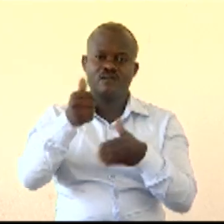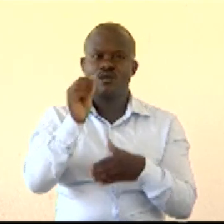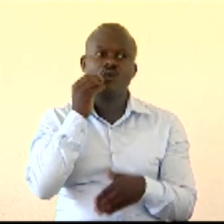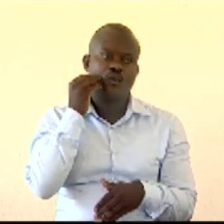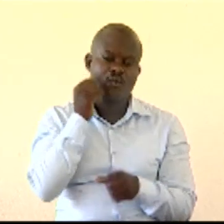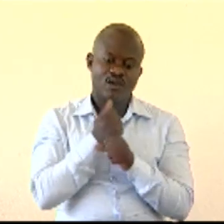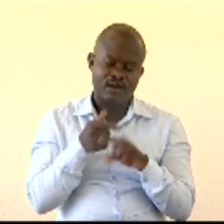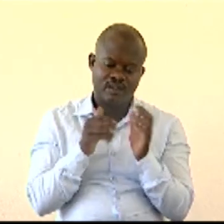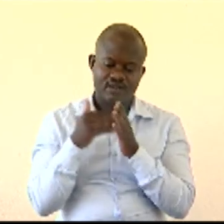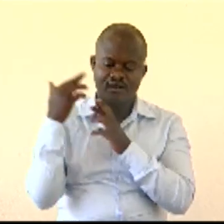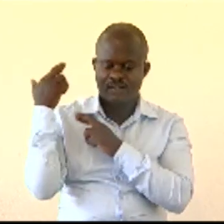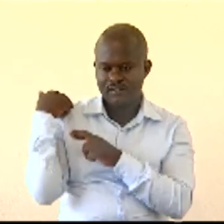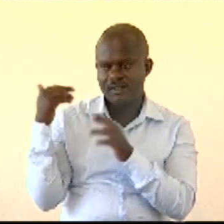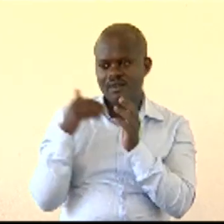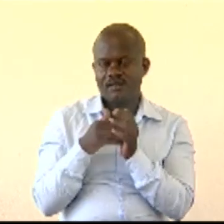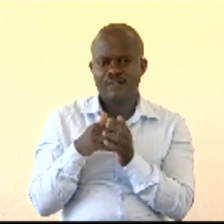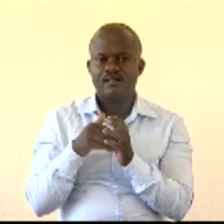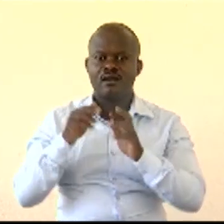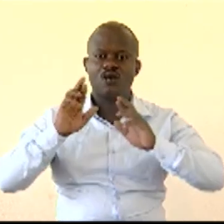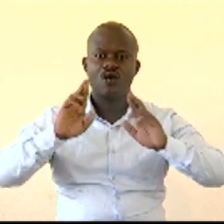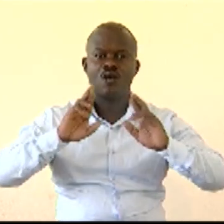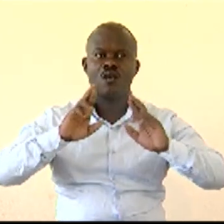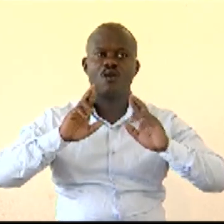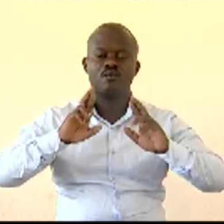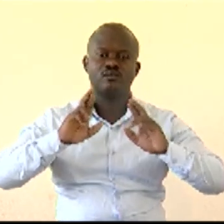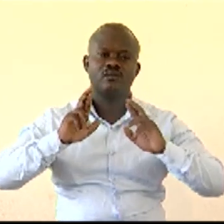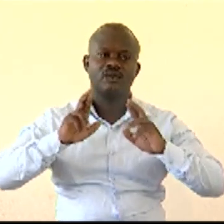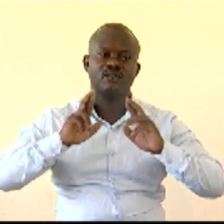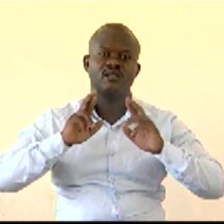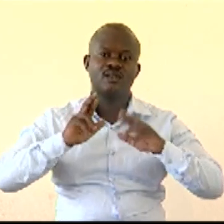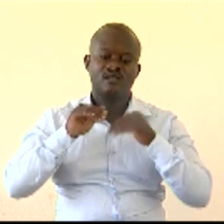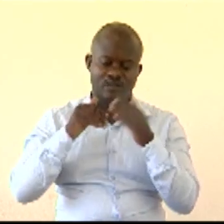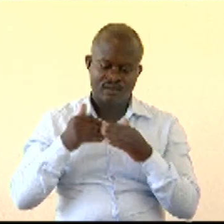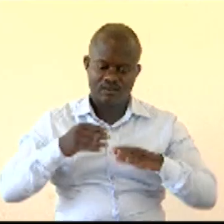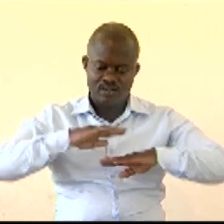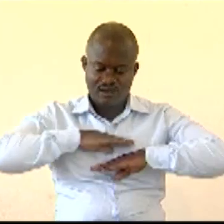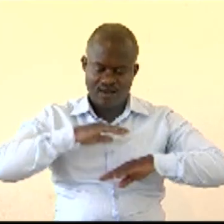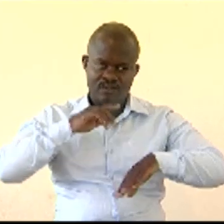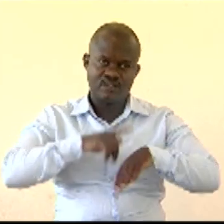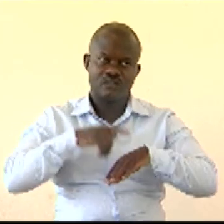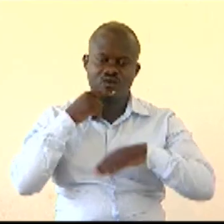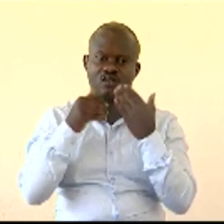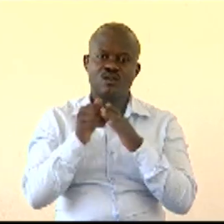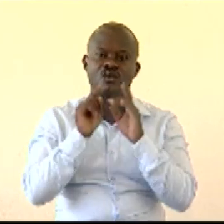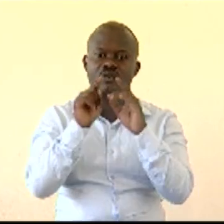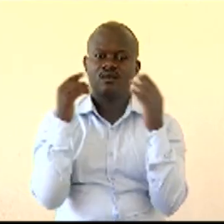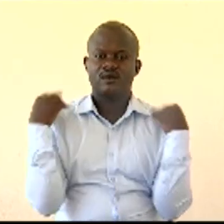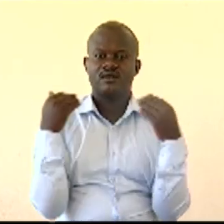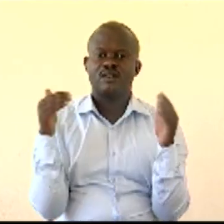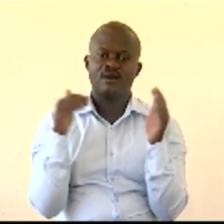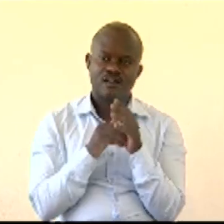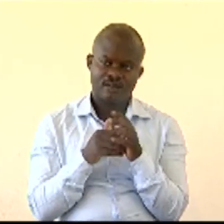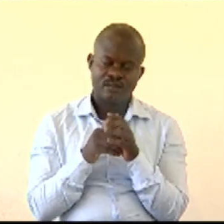an assignment, and I hope you've had enough time to go through the exercise and